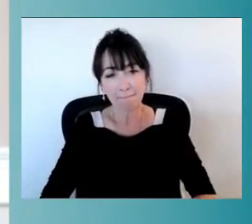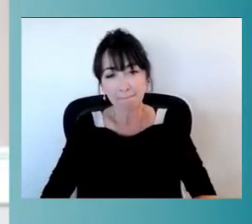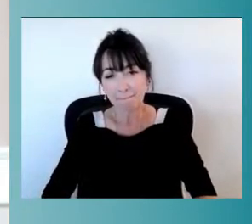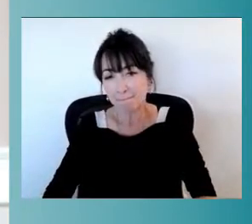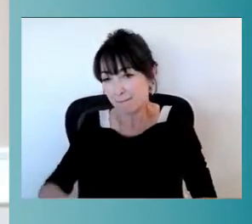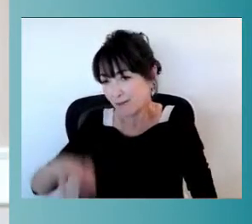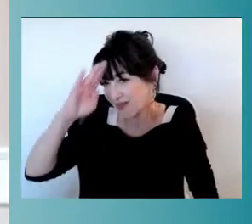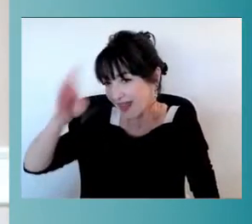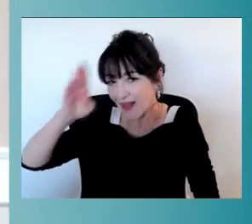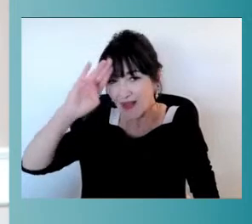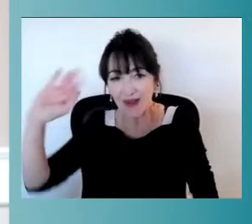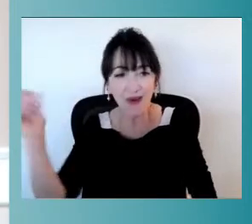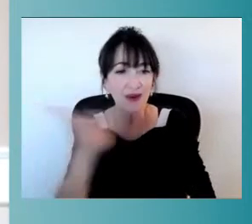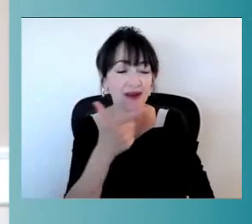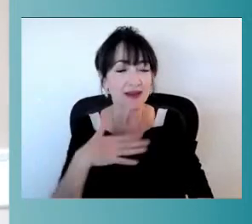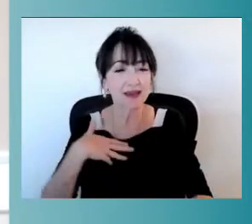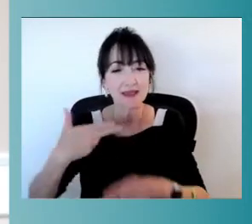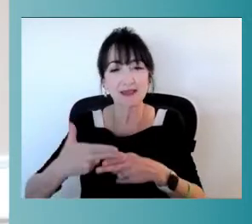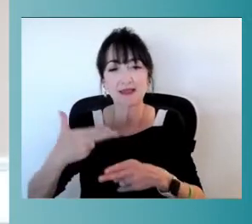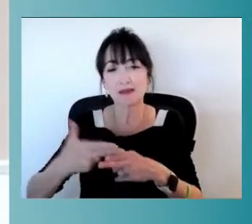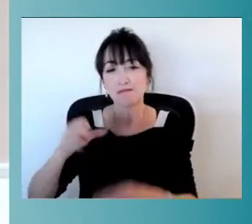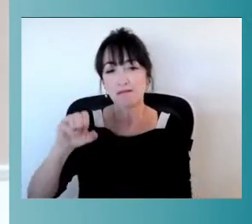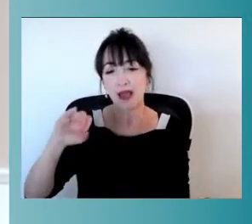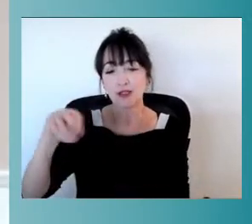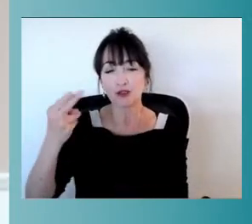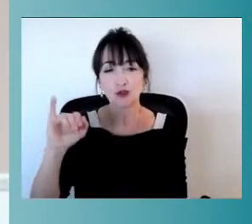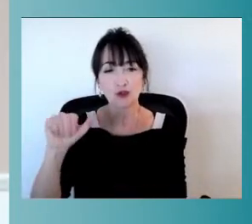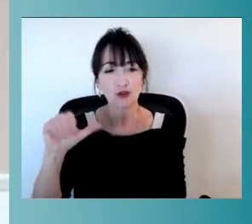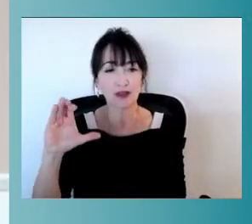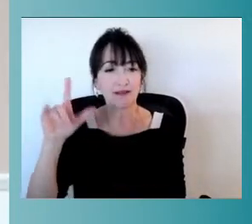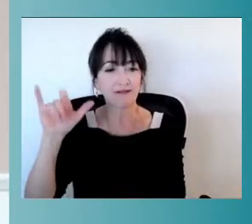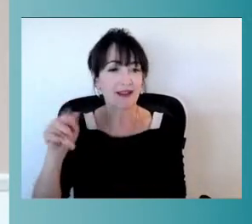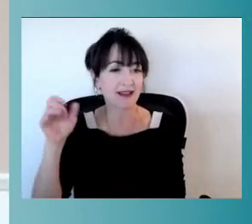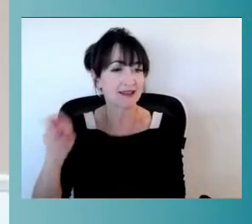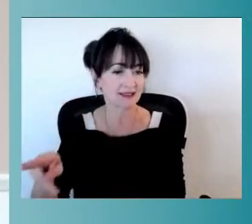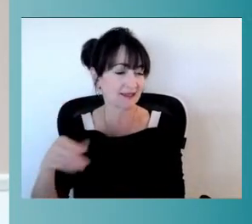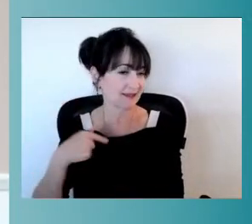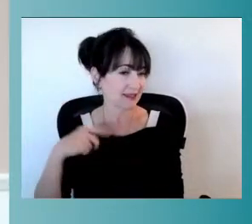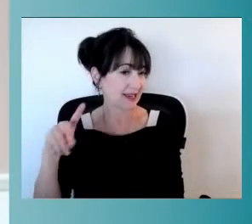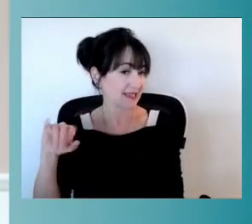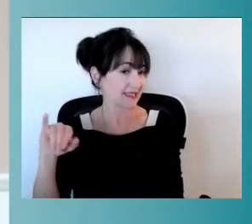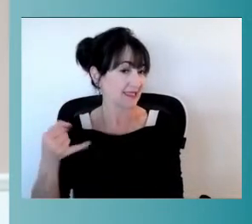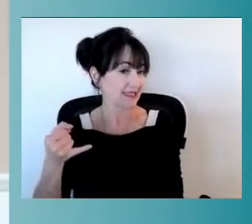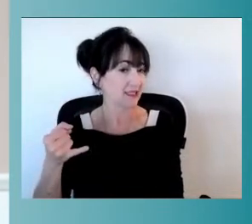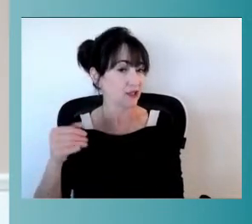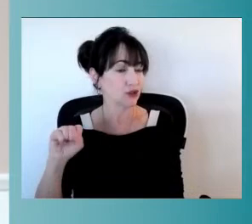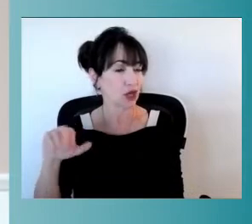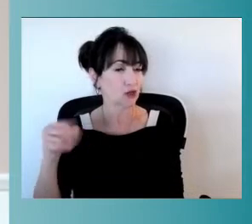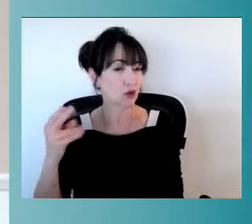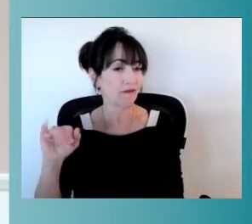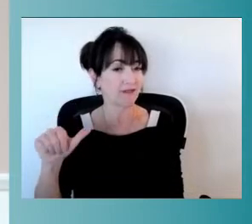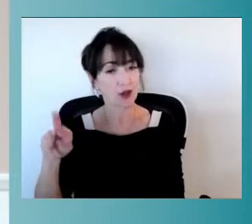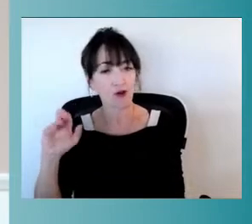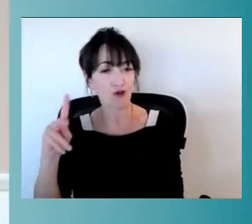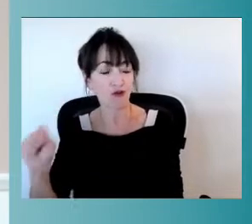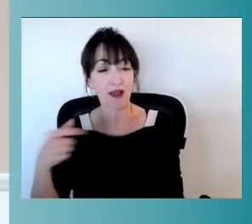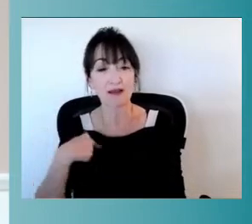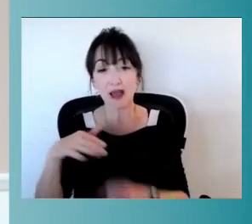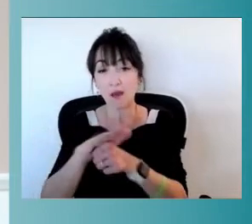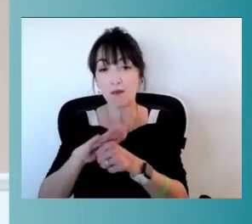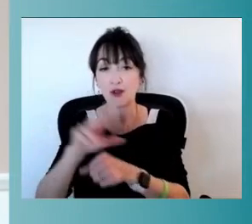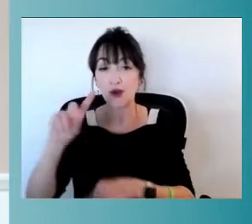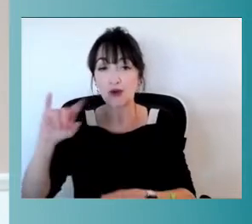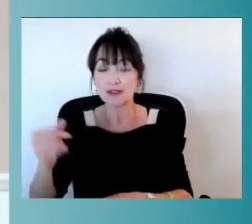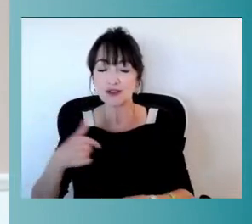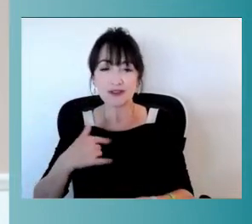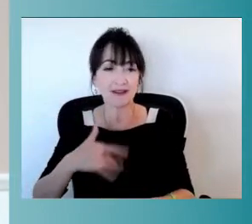Hello, everybody. My name is Sophia Clayton, also known as DJ Sophia Rocks, and I'm a local DJ, and I'm just so honored and